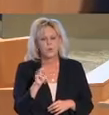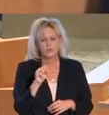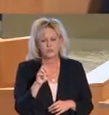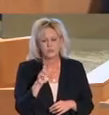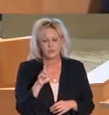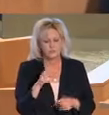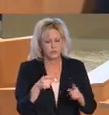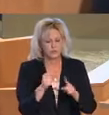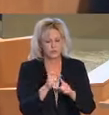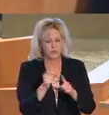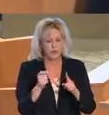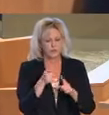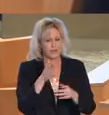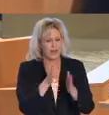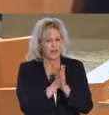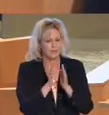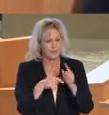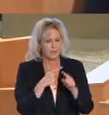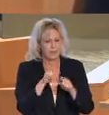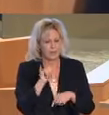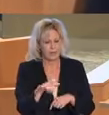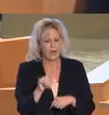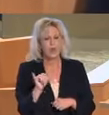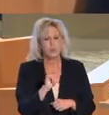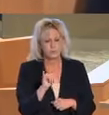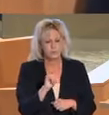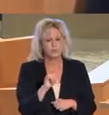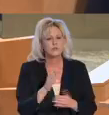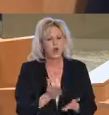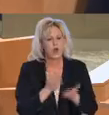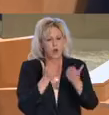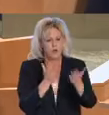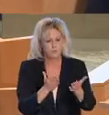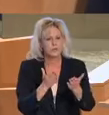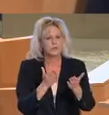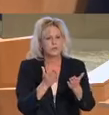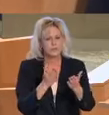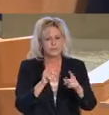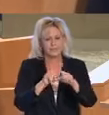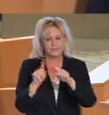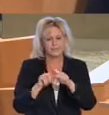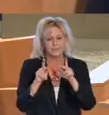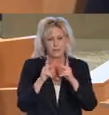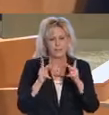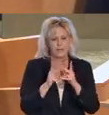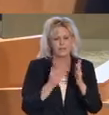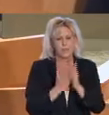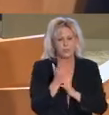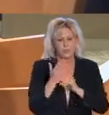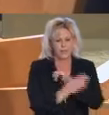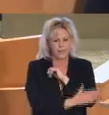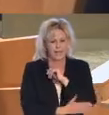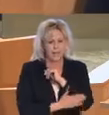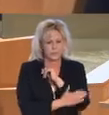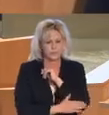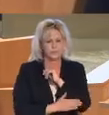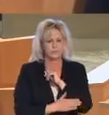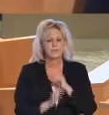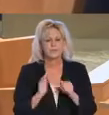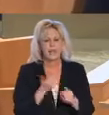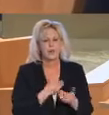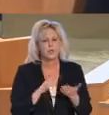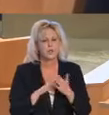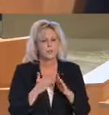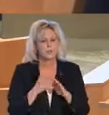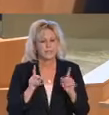you also asked about. That is also being offered at a variety of sites throughout the county. In our community